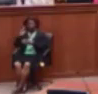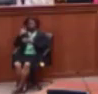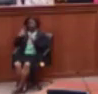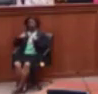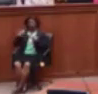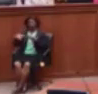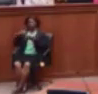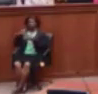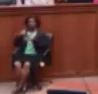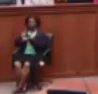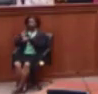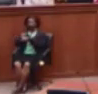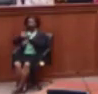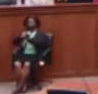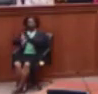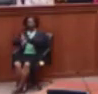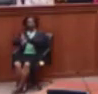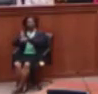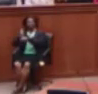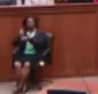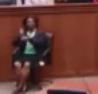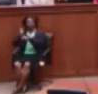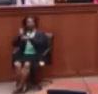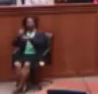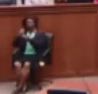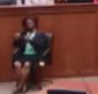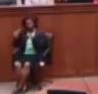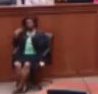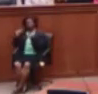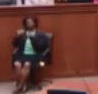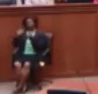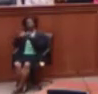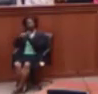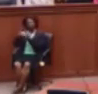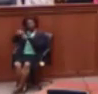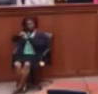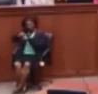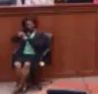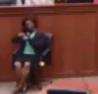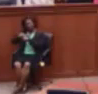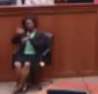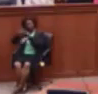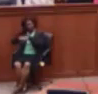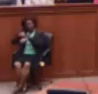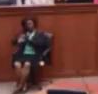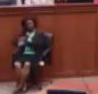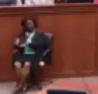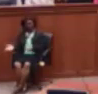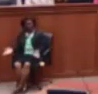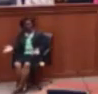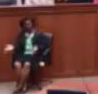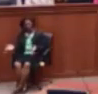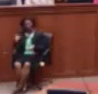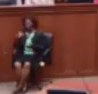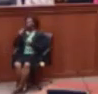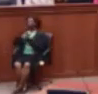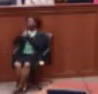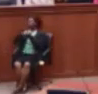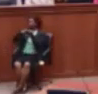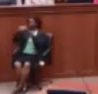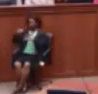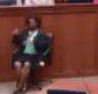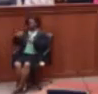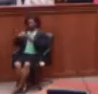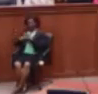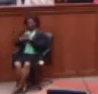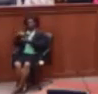learning experience this summer across the state. And what this is saying is that what we're hearing from the field is every student should be getting access to a